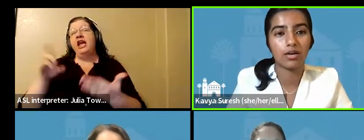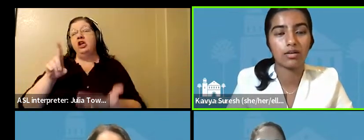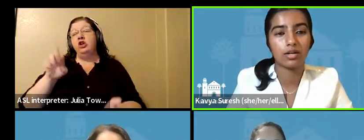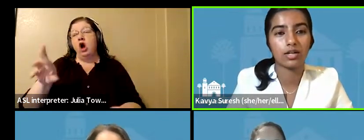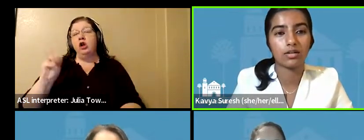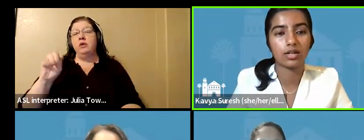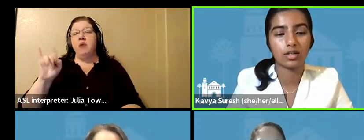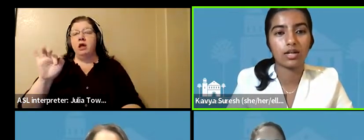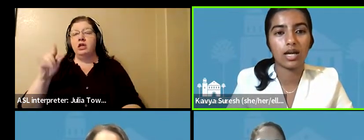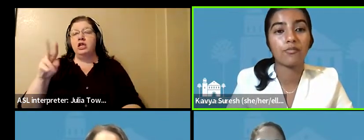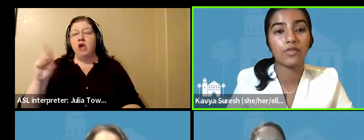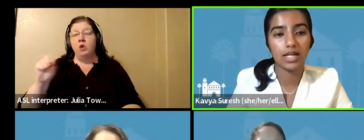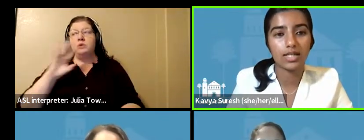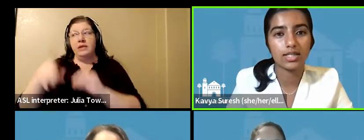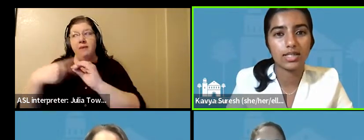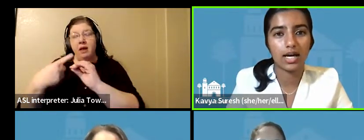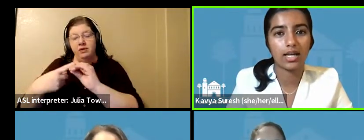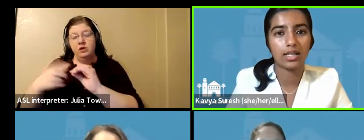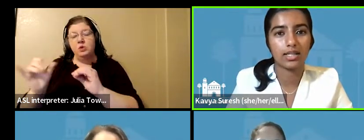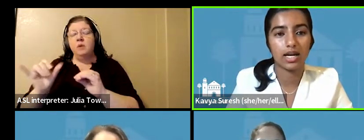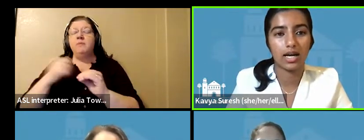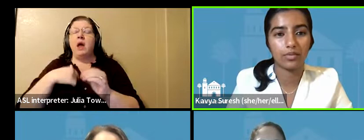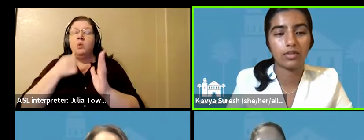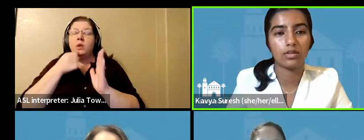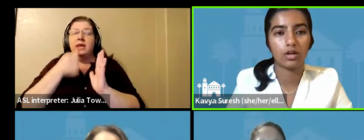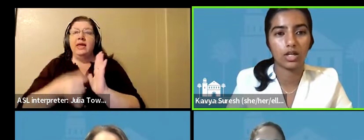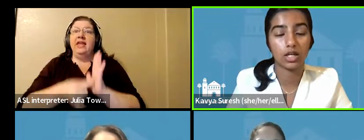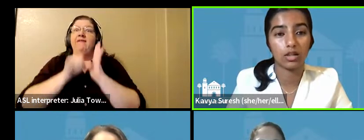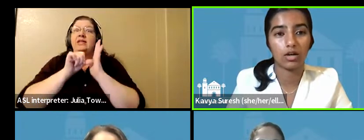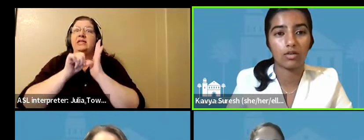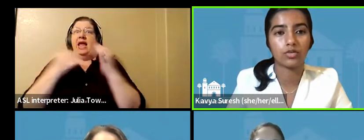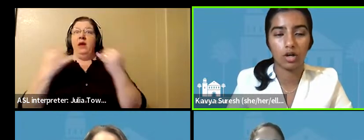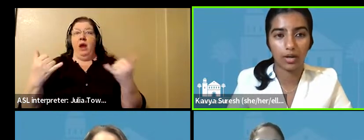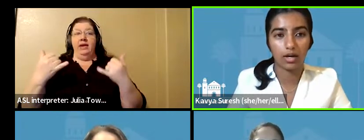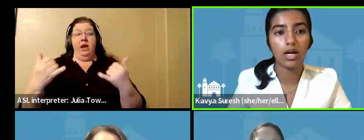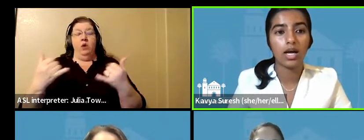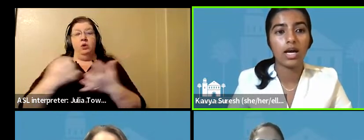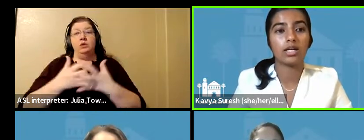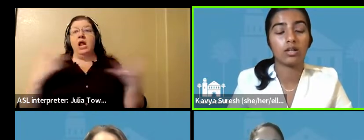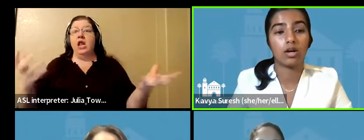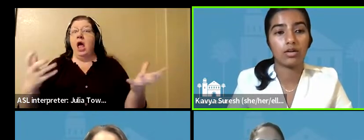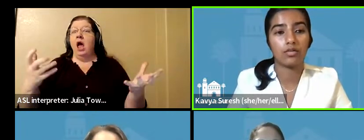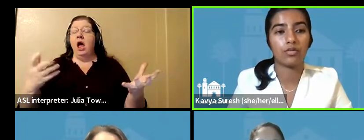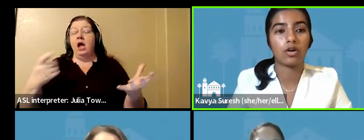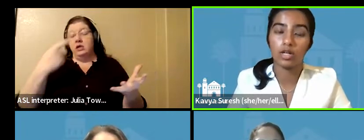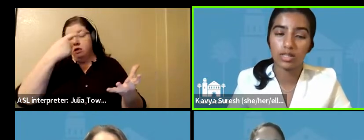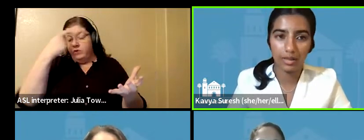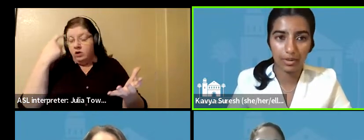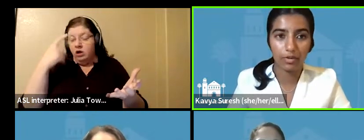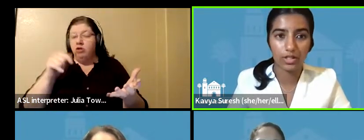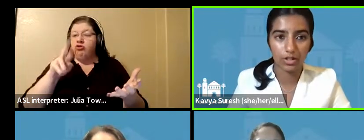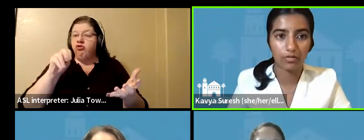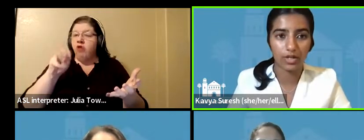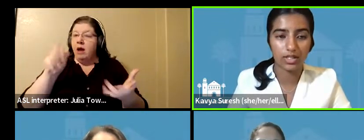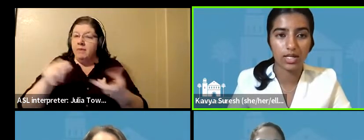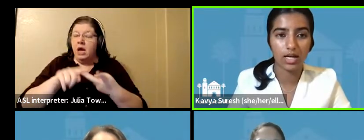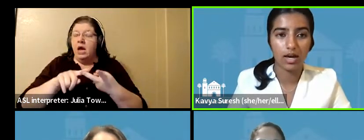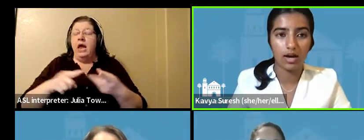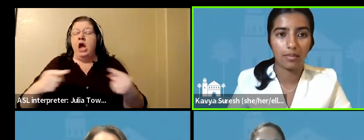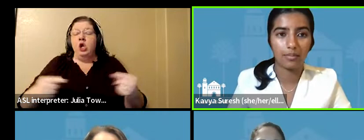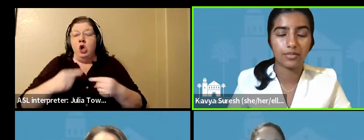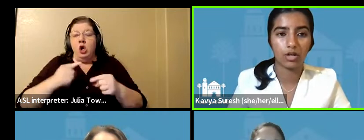this, but emphasize that in this time, there is a lot of trauma and a lot of hurt that may be